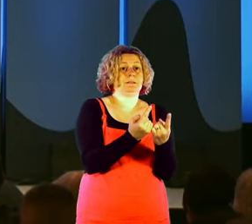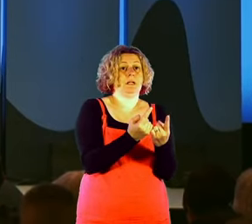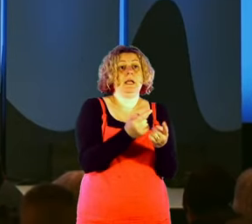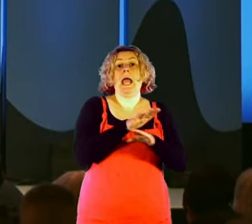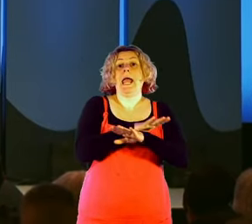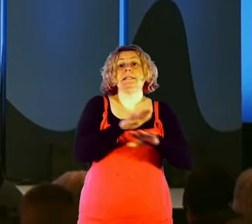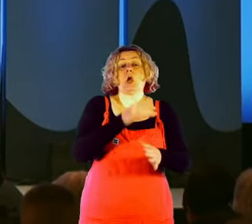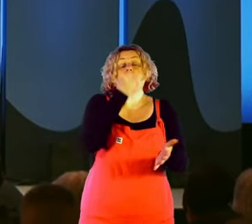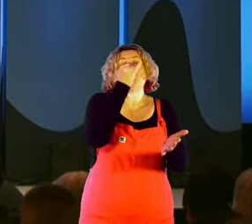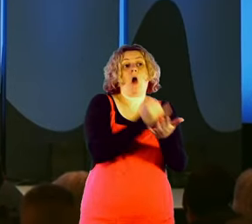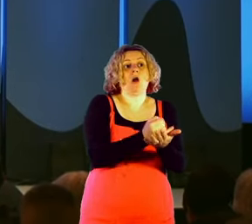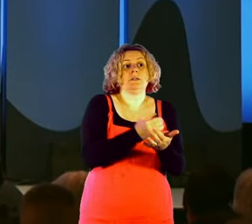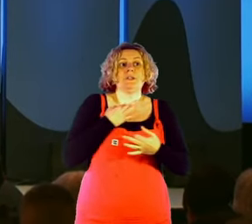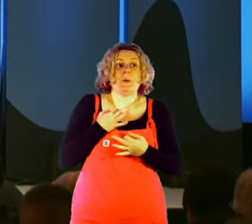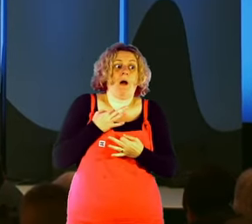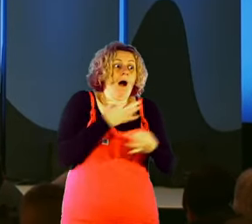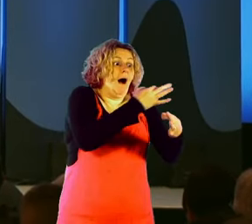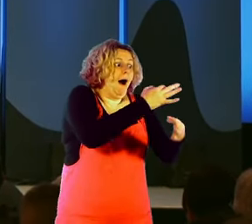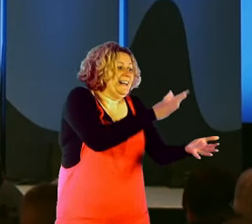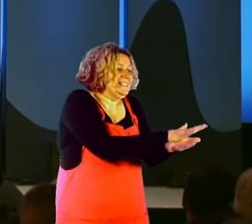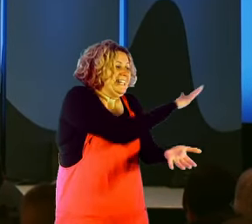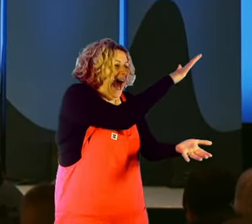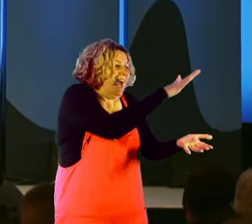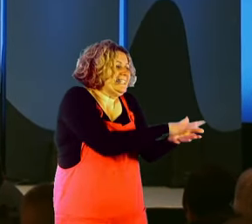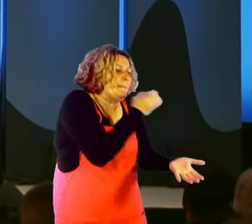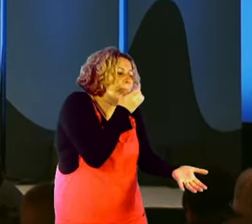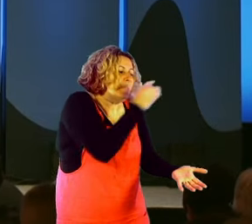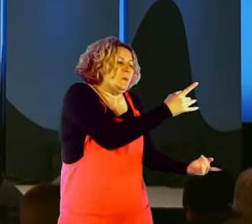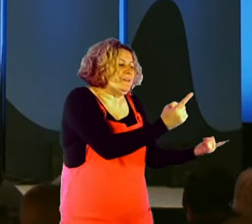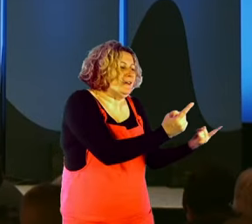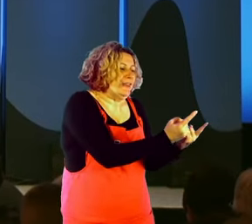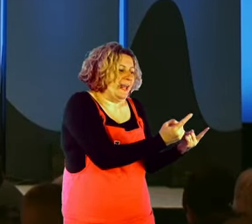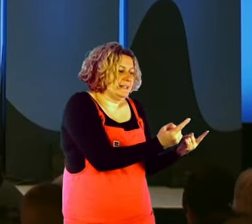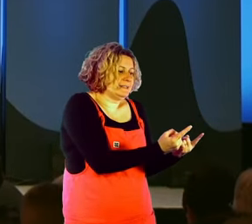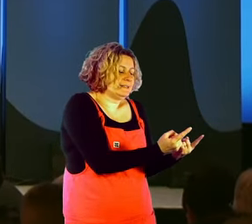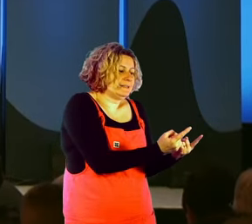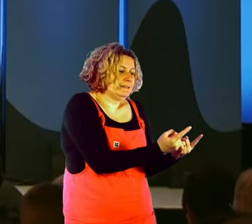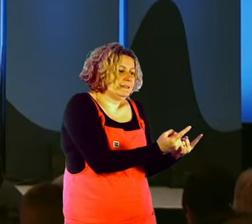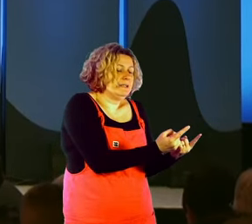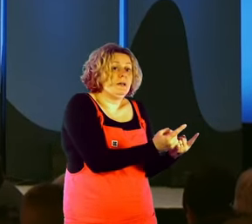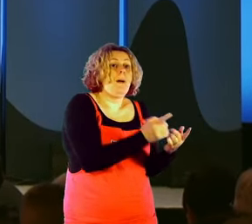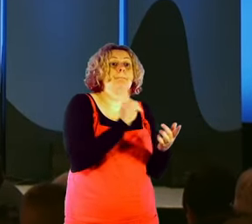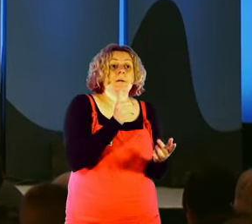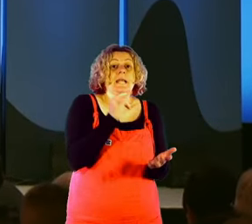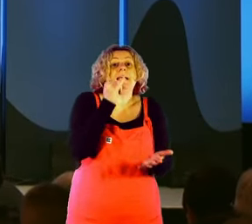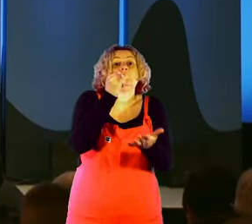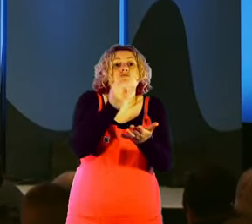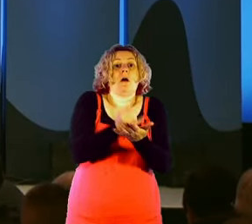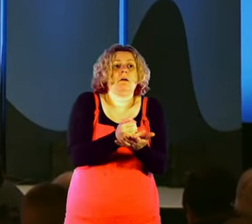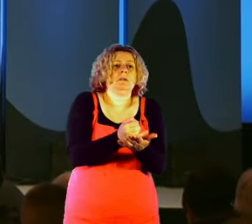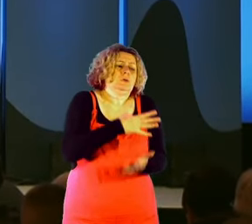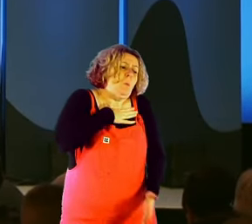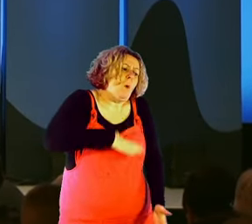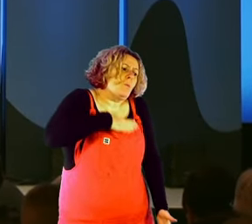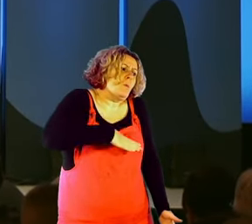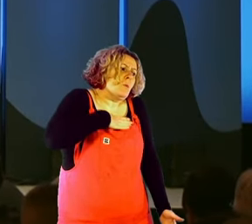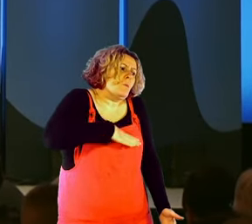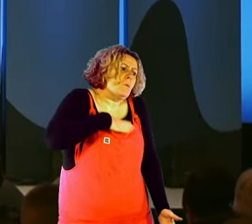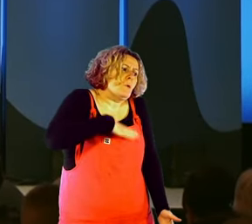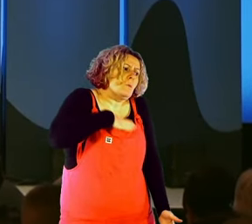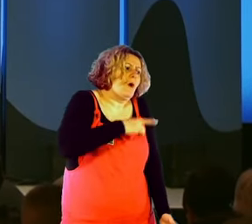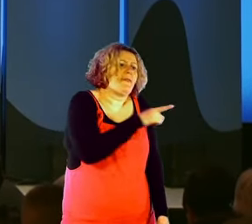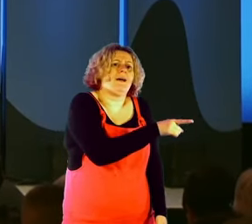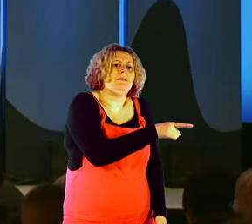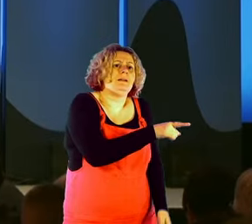is totally wrong to covet those things when they aren't yours. It's not